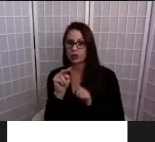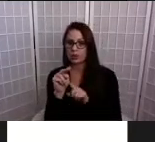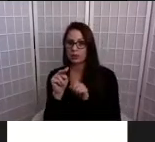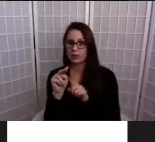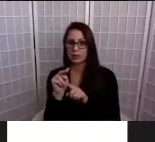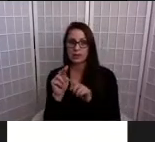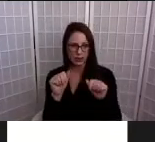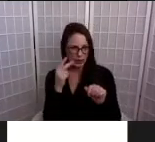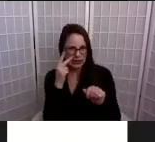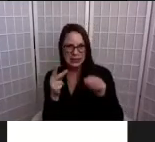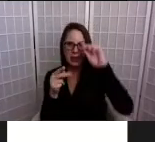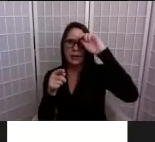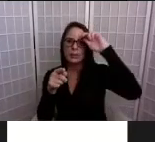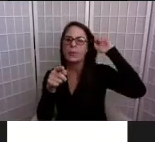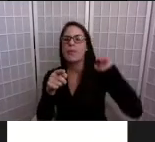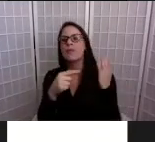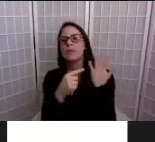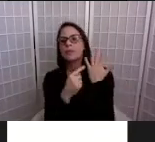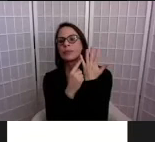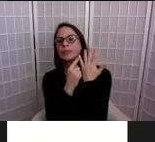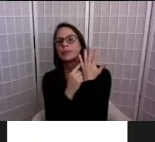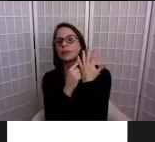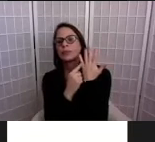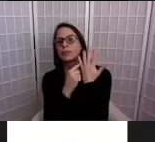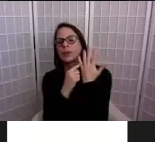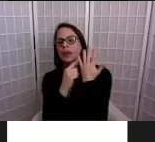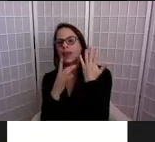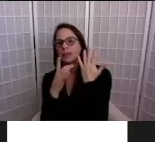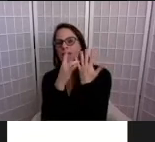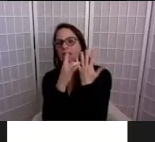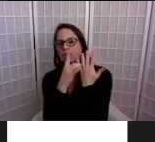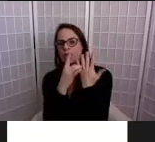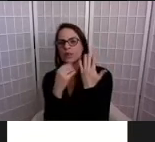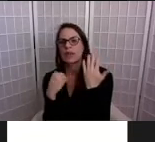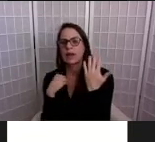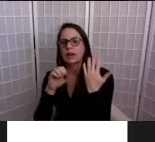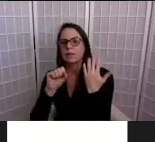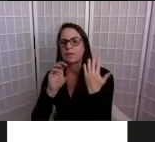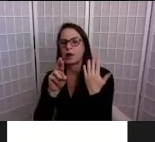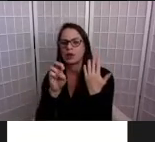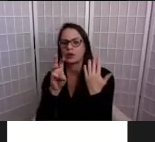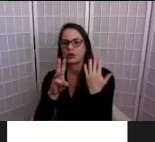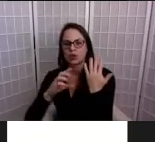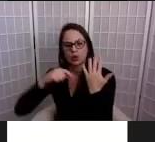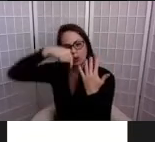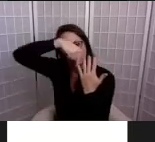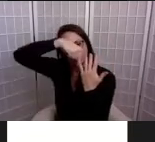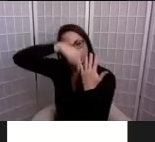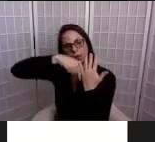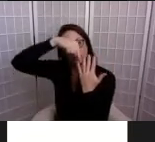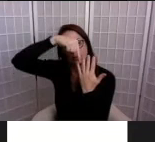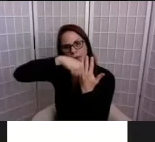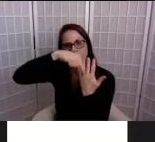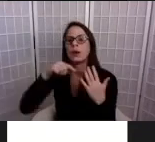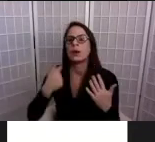can see here, these joints have been fused. They have a screw across them and here, and we can do that same kind of